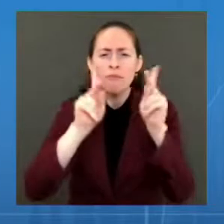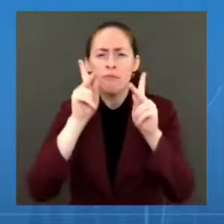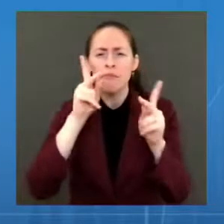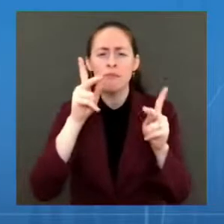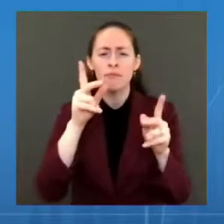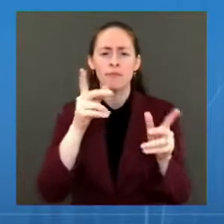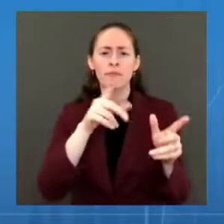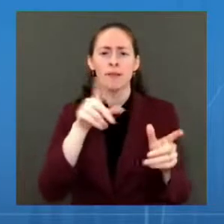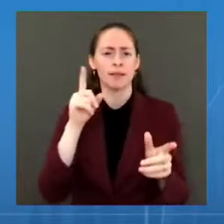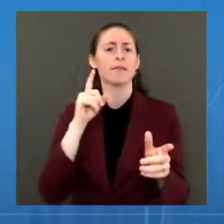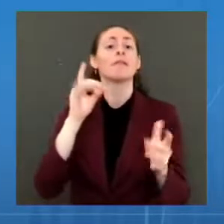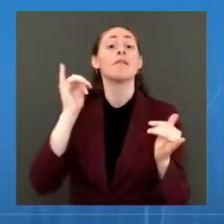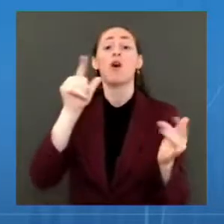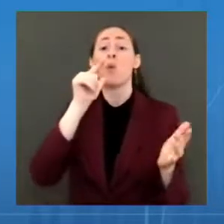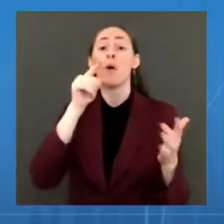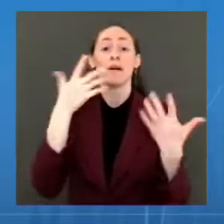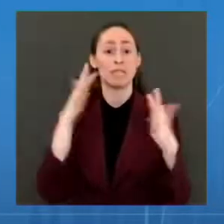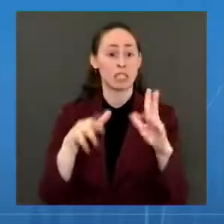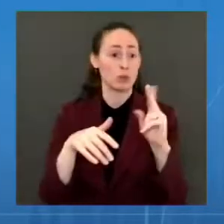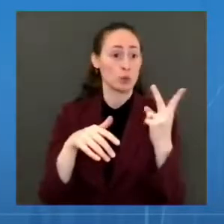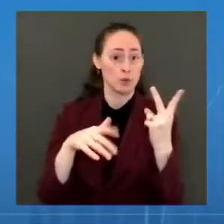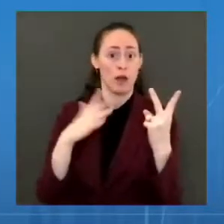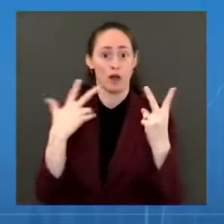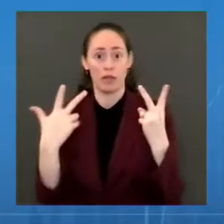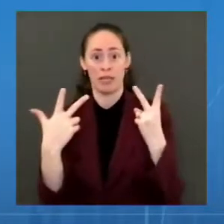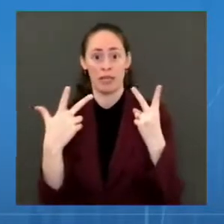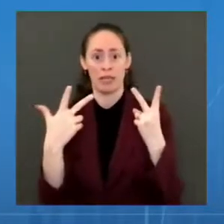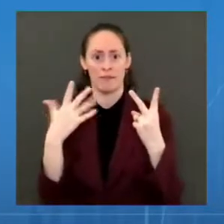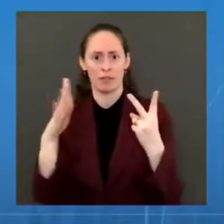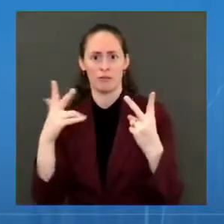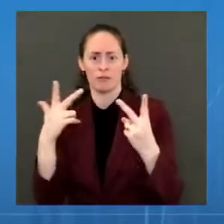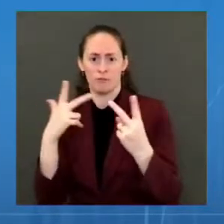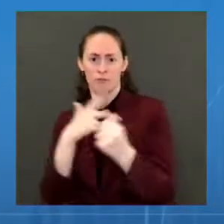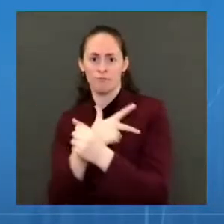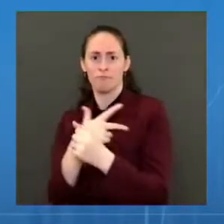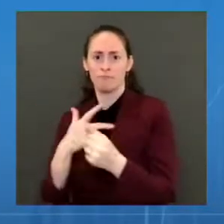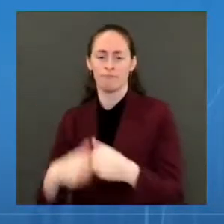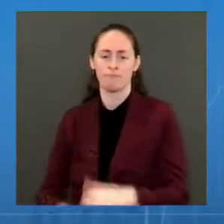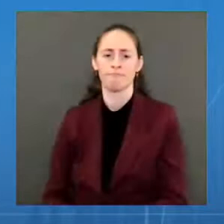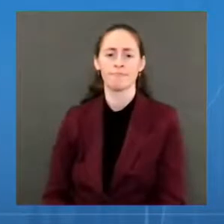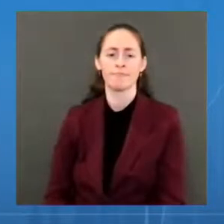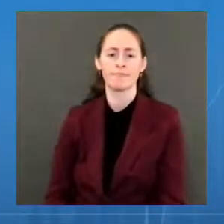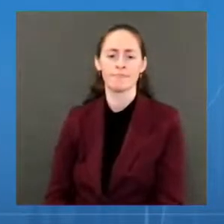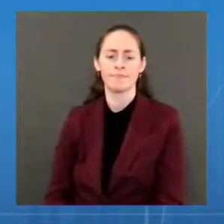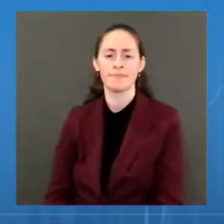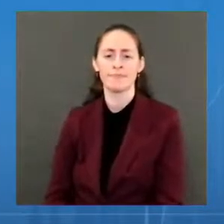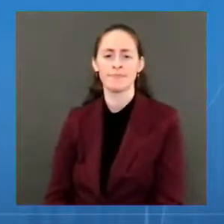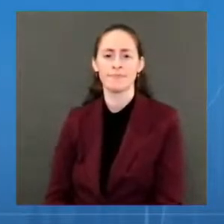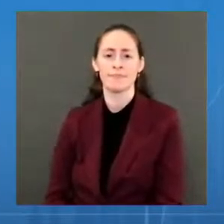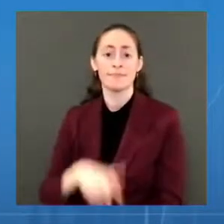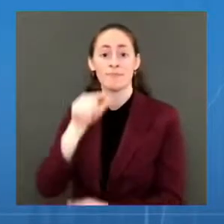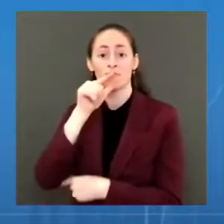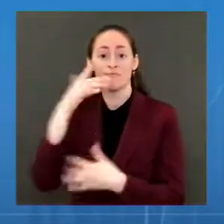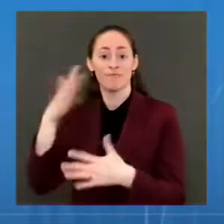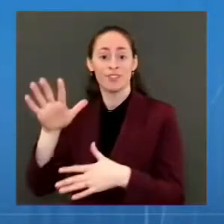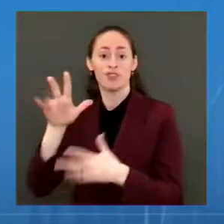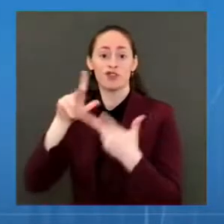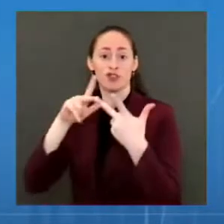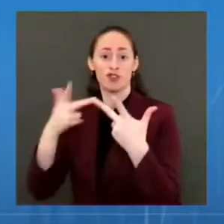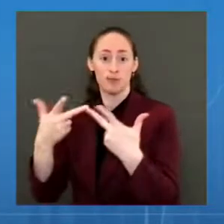dose. And 12 days or more after the third booster dose of a BioNTech, they had